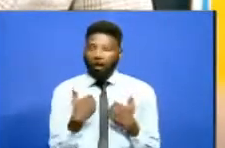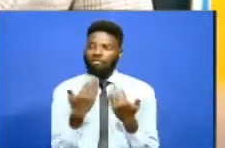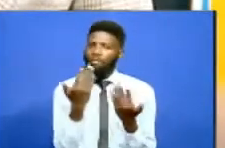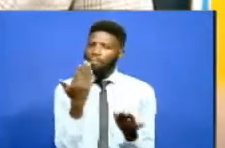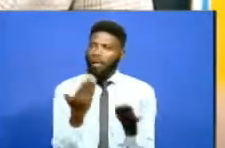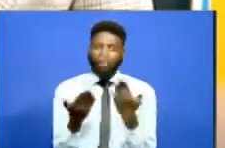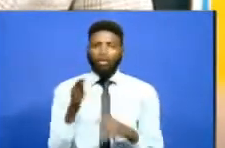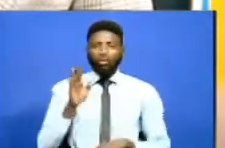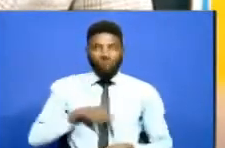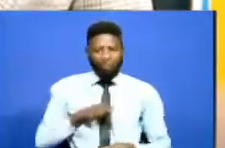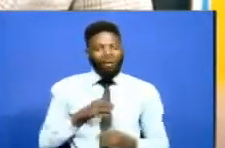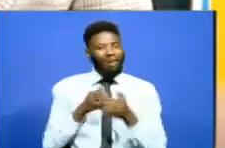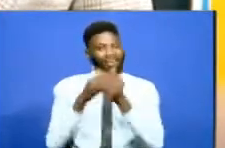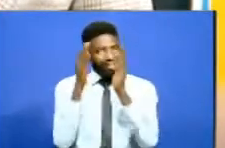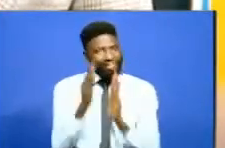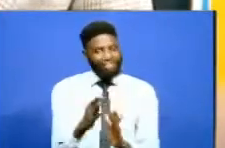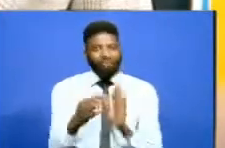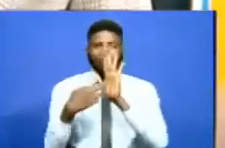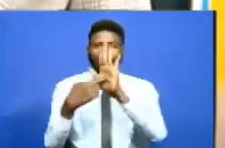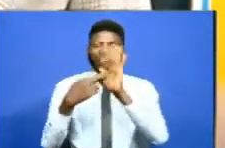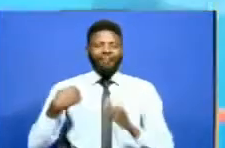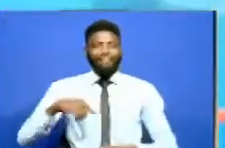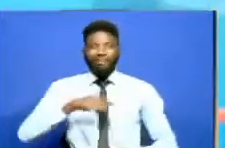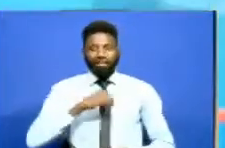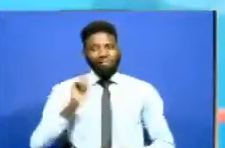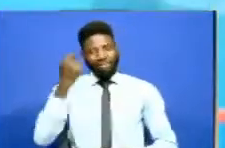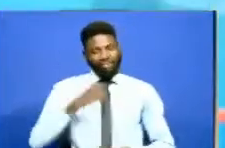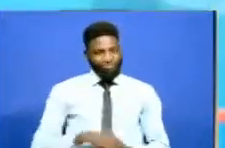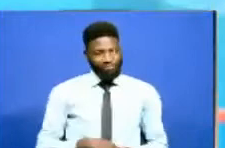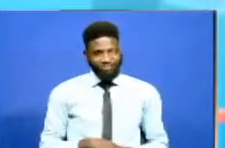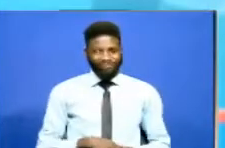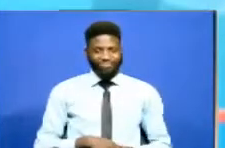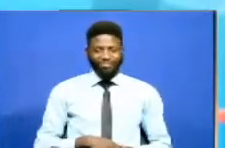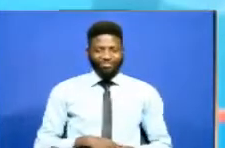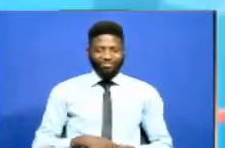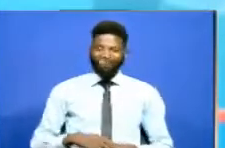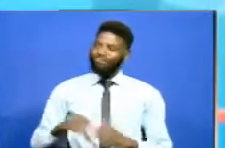of women leadership representing us in this country. Thank you very much.